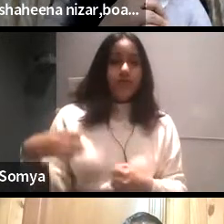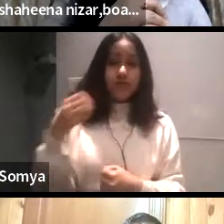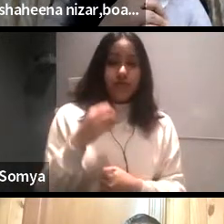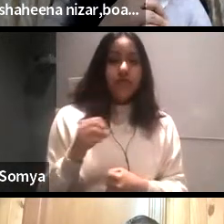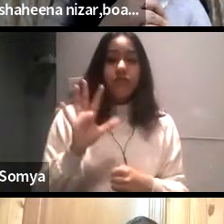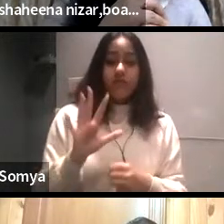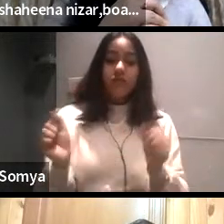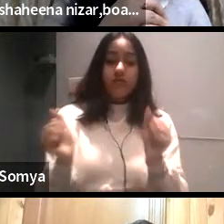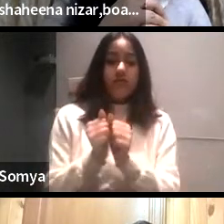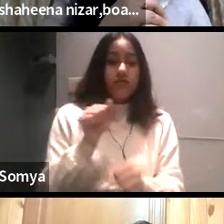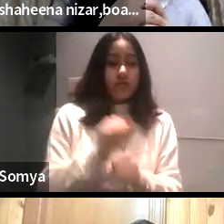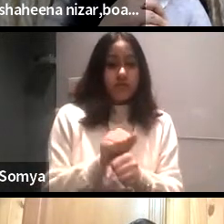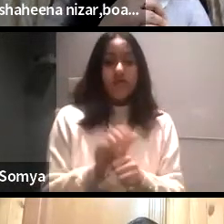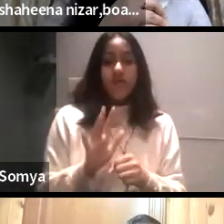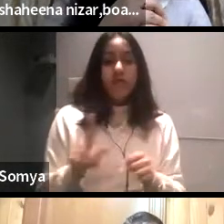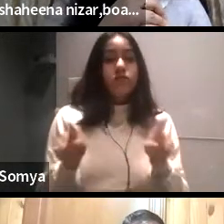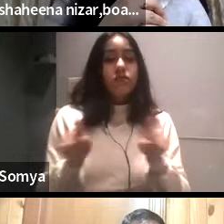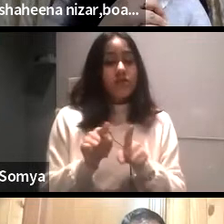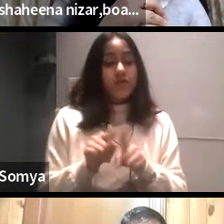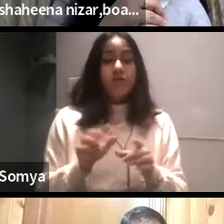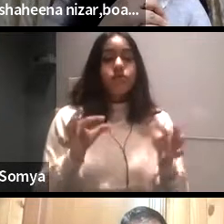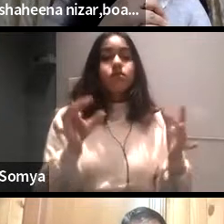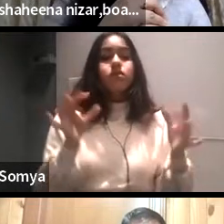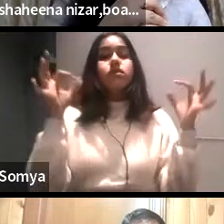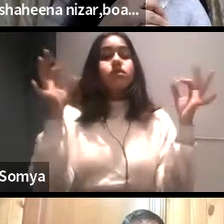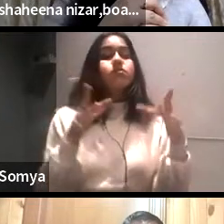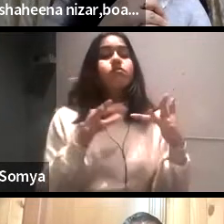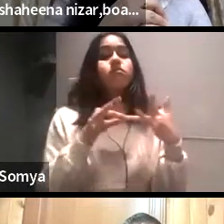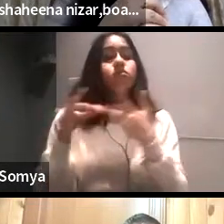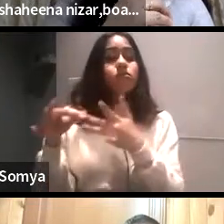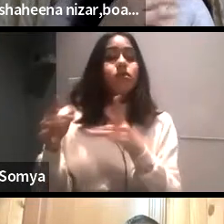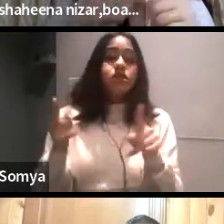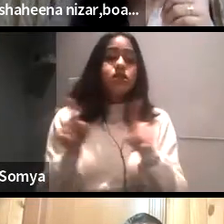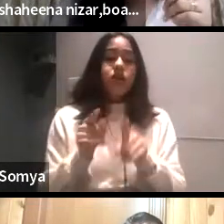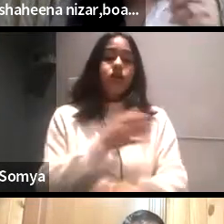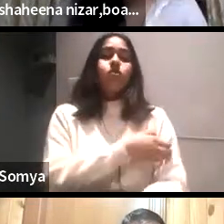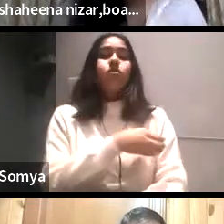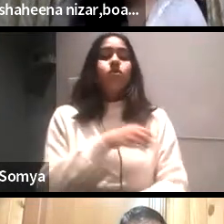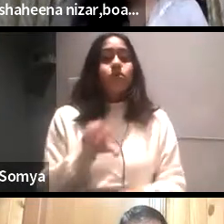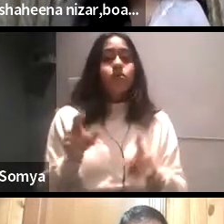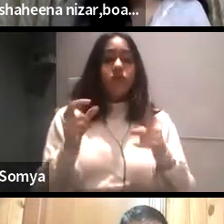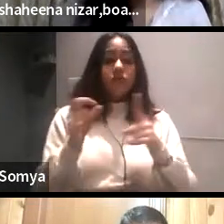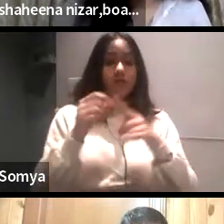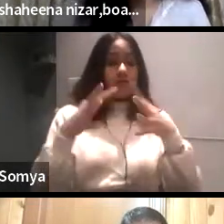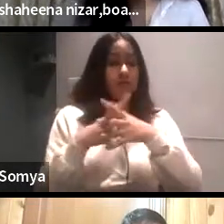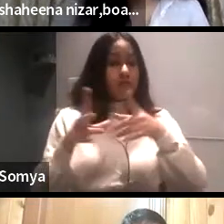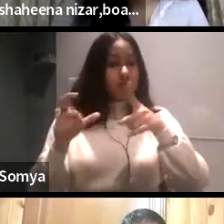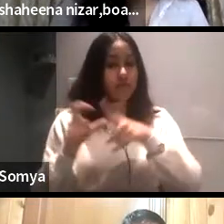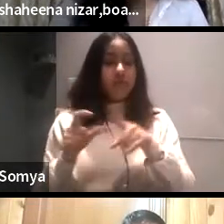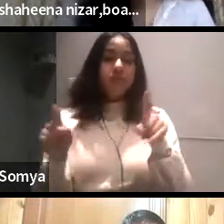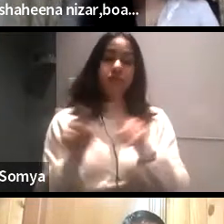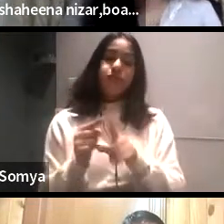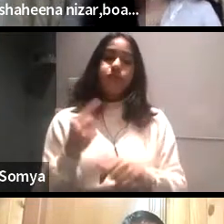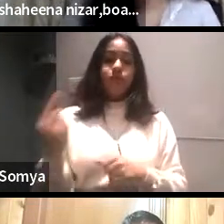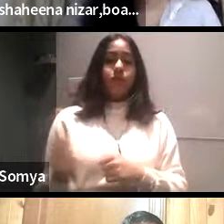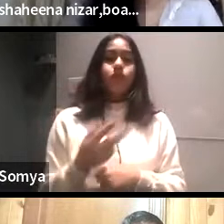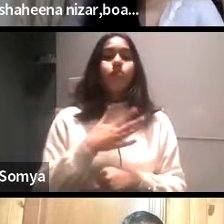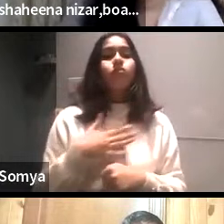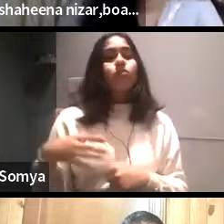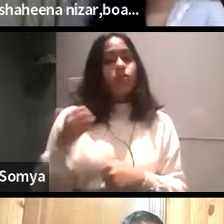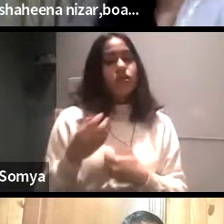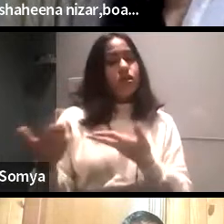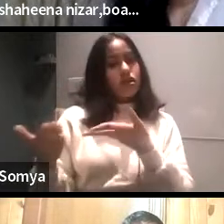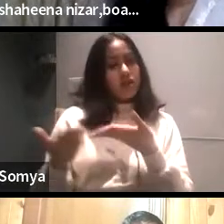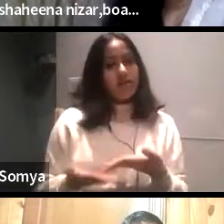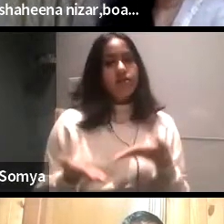organizations that specialize in empowering disabled individuals. So we organized for them to come